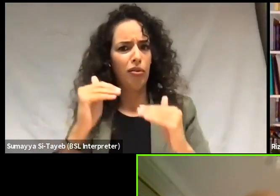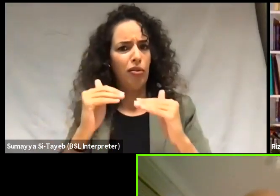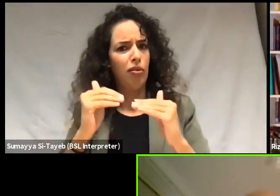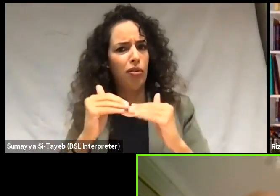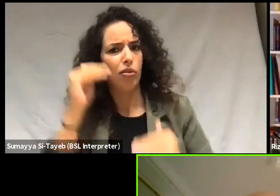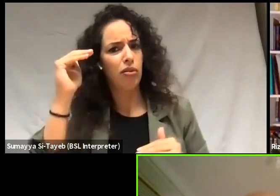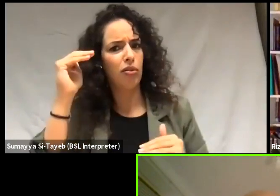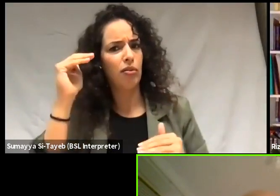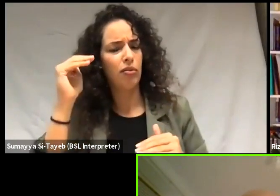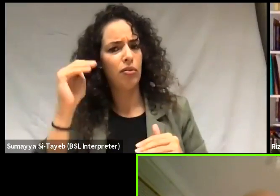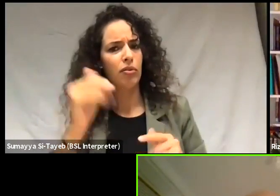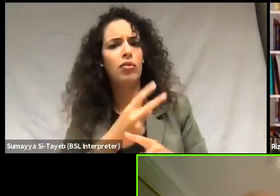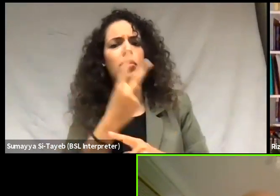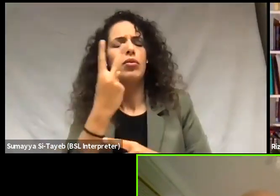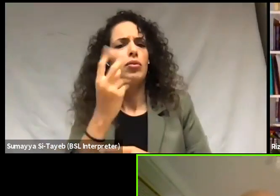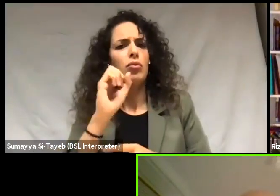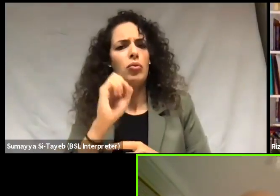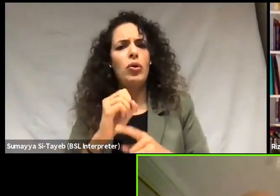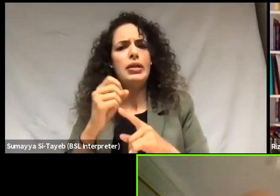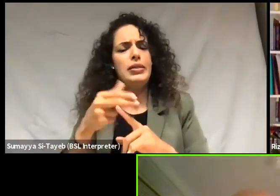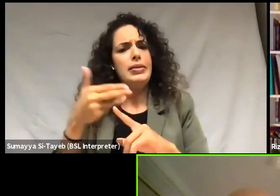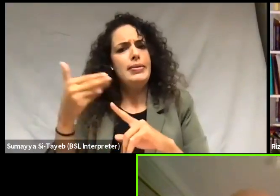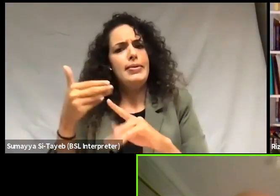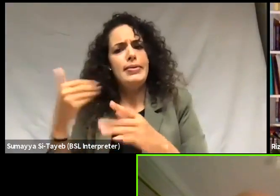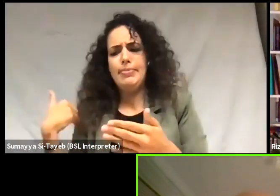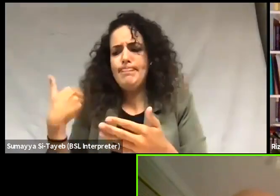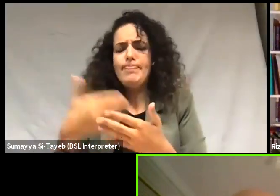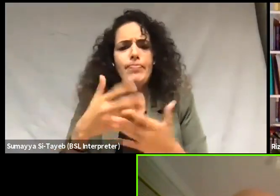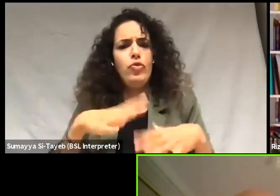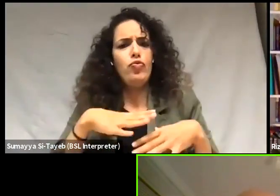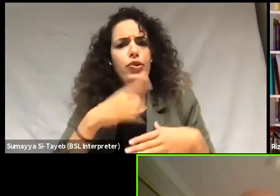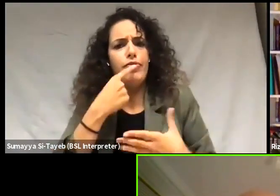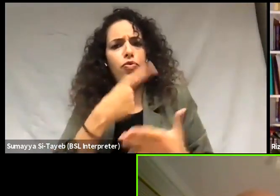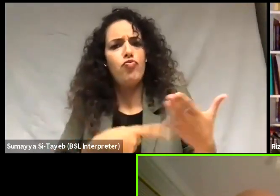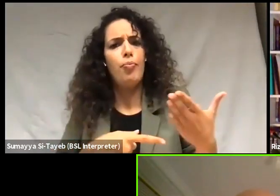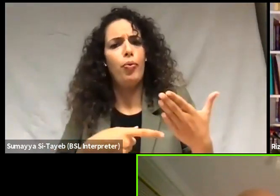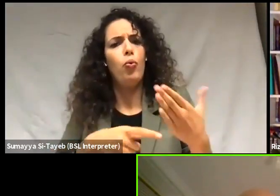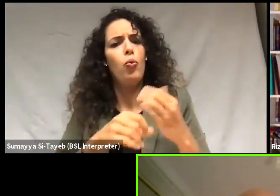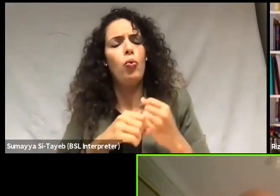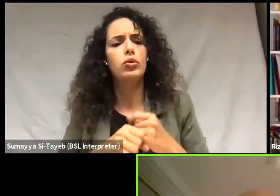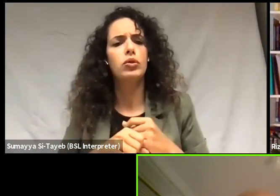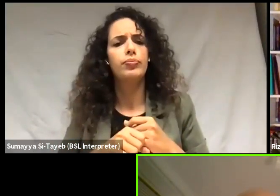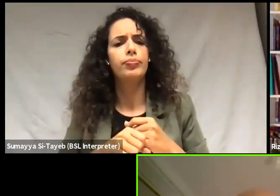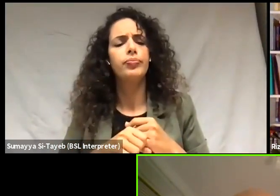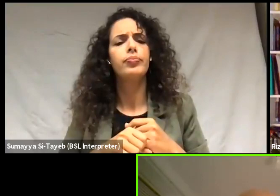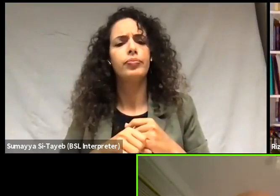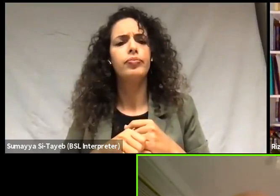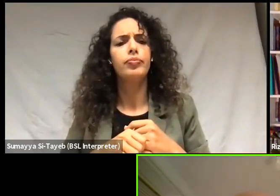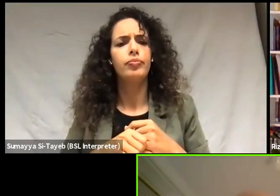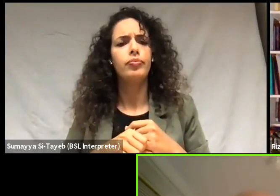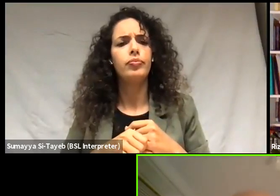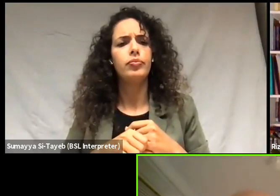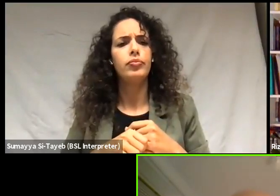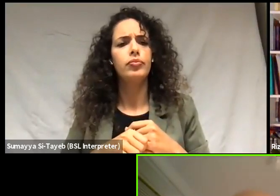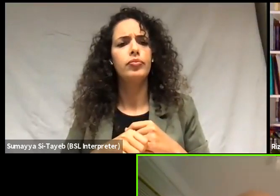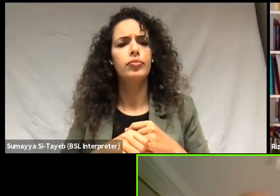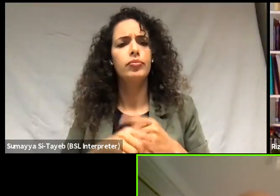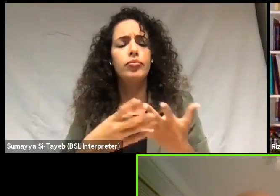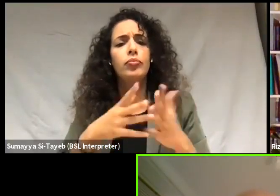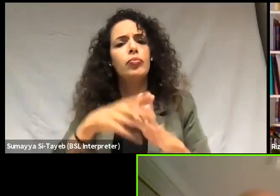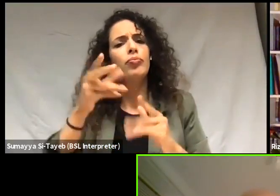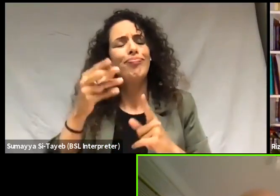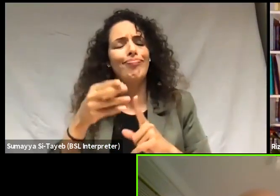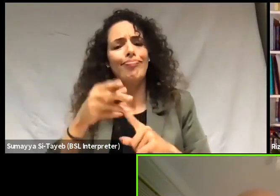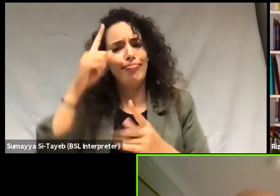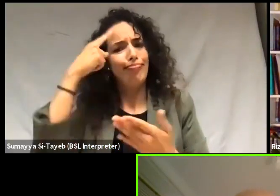a report ready to sort of go. But at that point, we decided one of the other things that CFMM does is